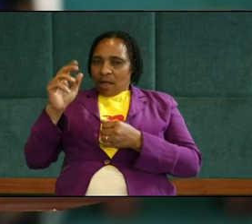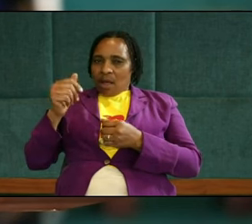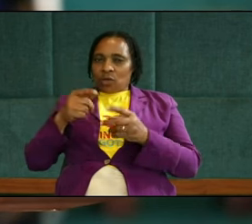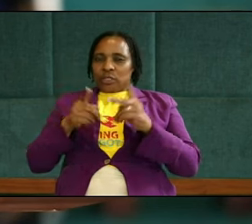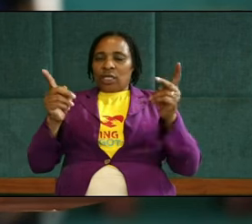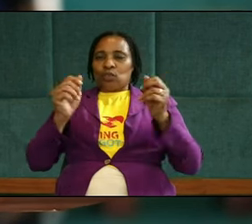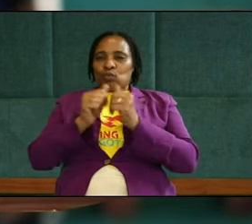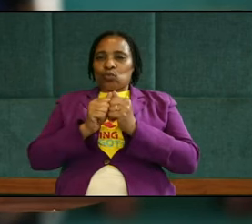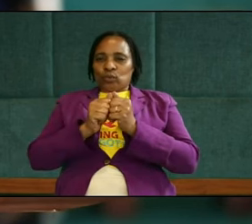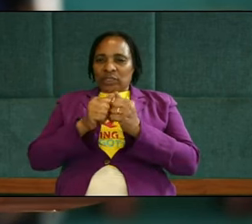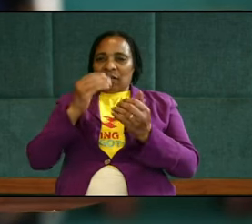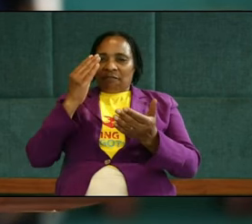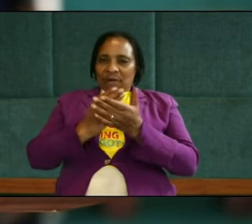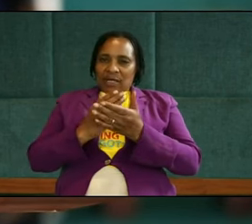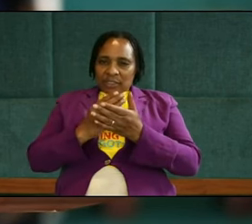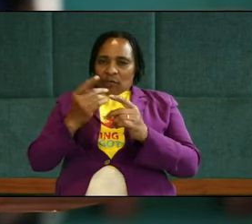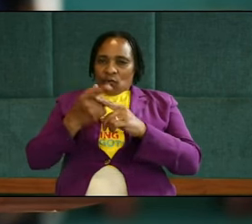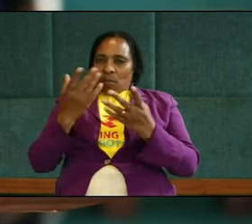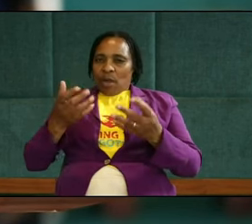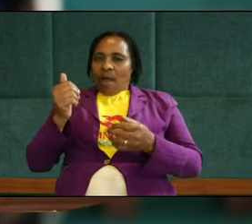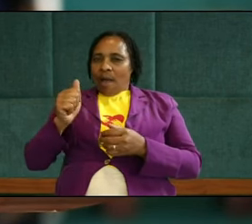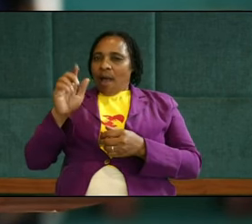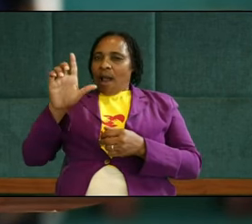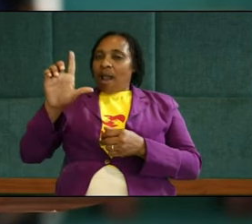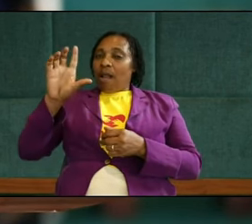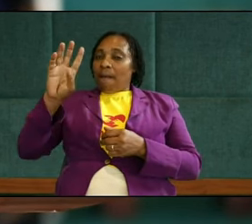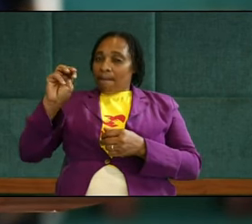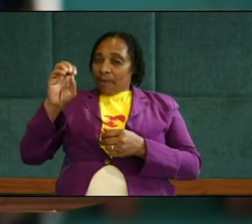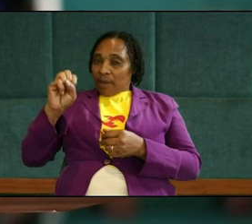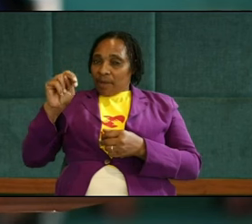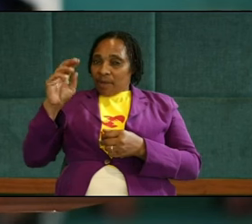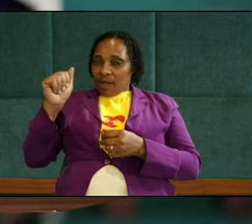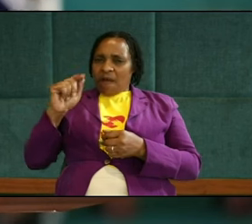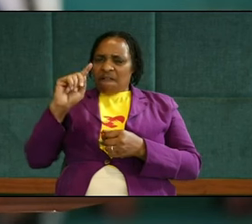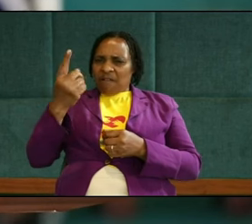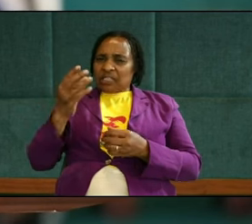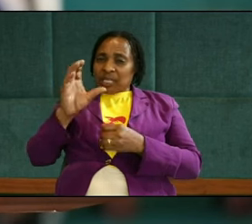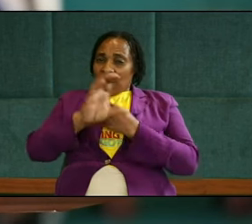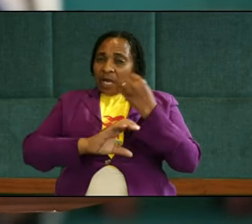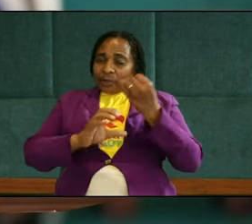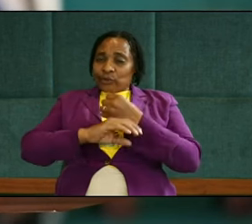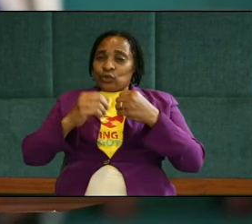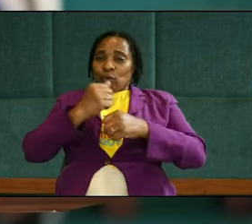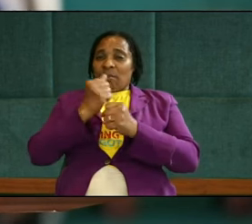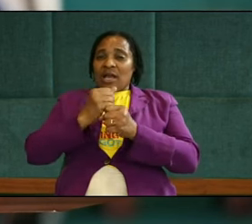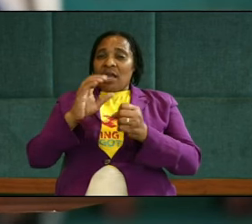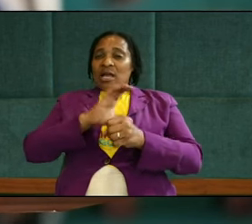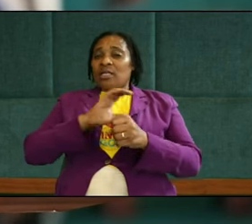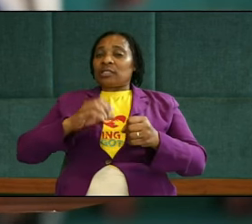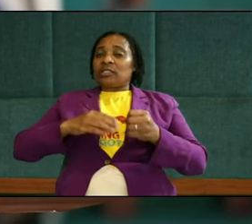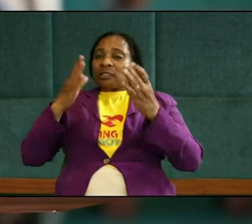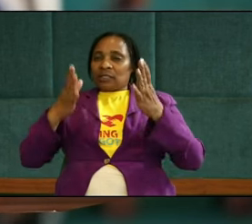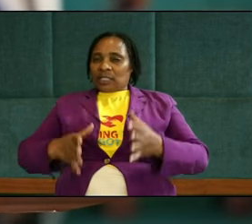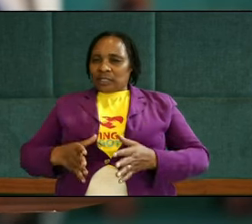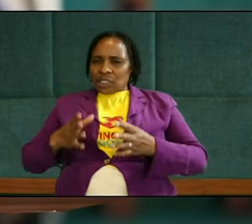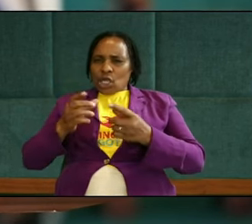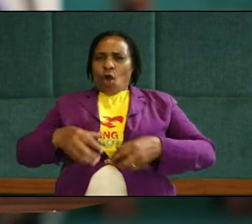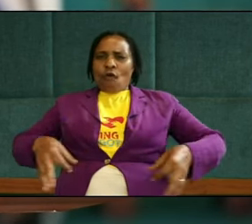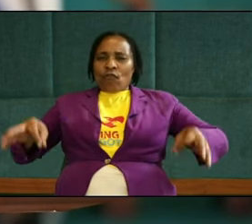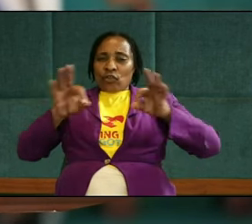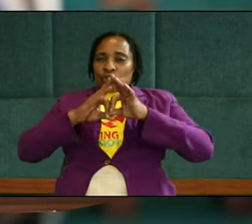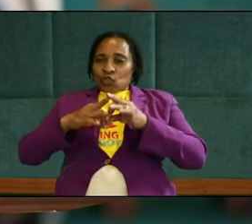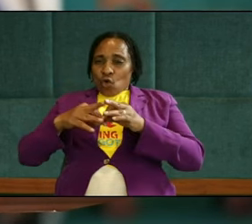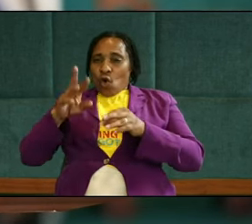with a fun fact from Armenia. Armenia was the first country to make Christianity the official religion. In